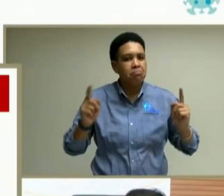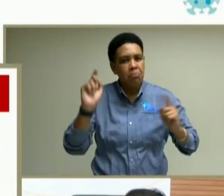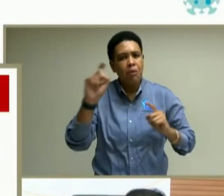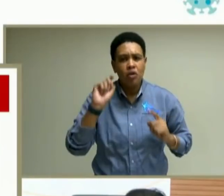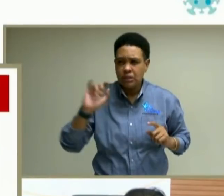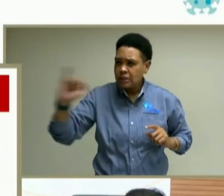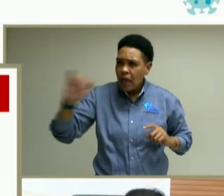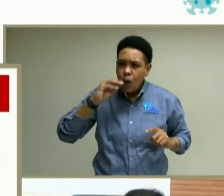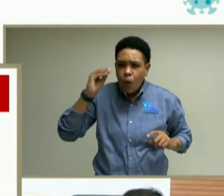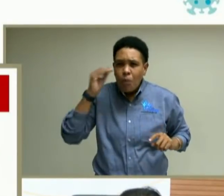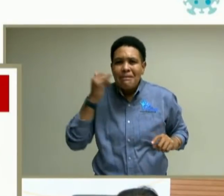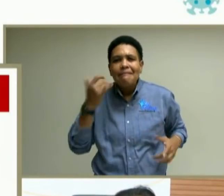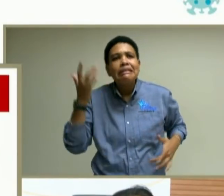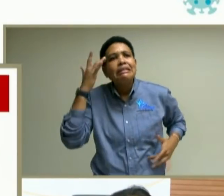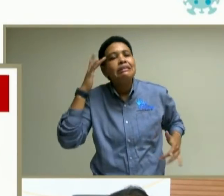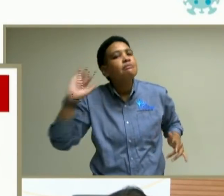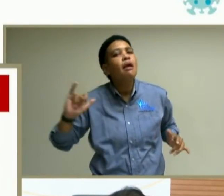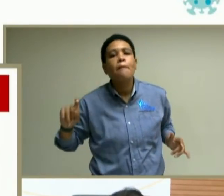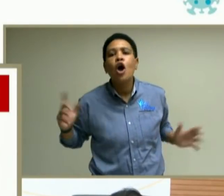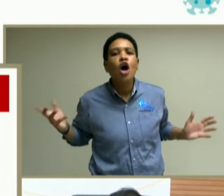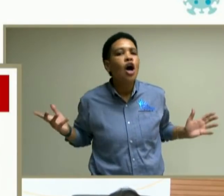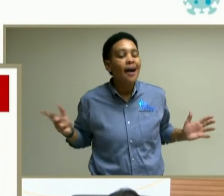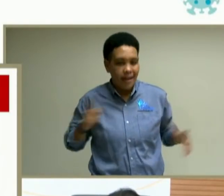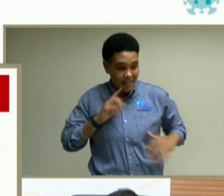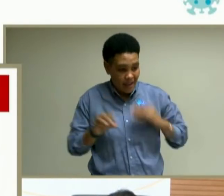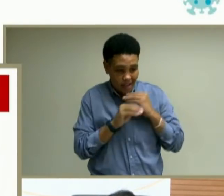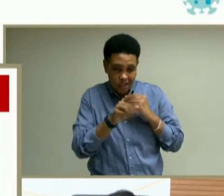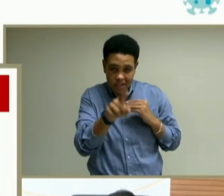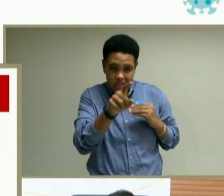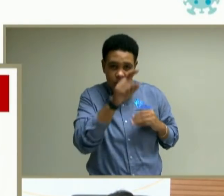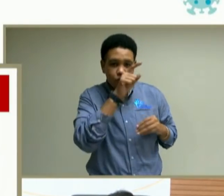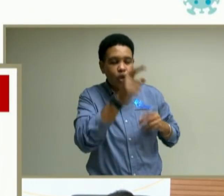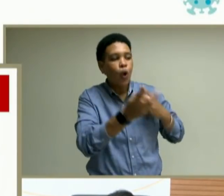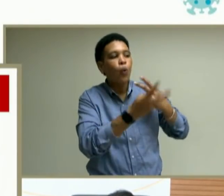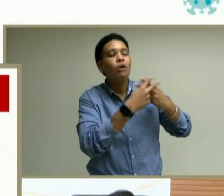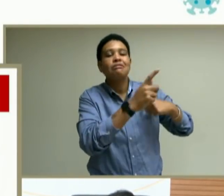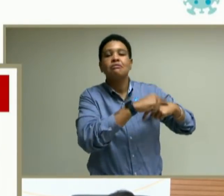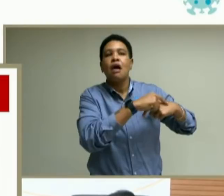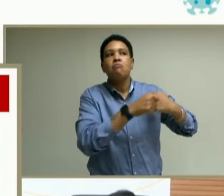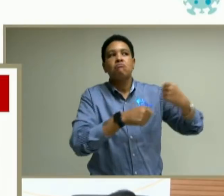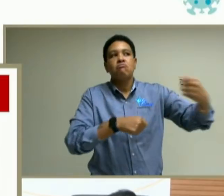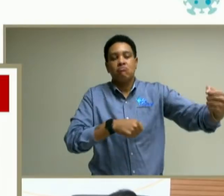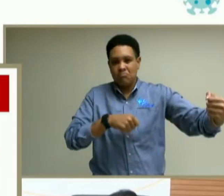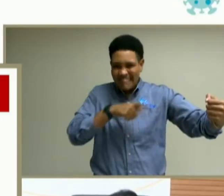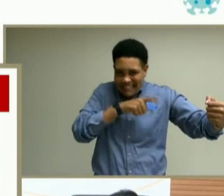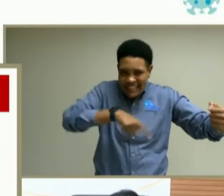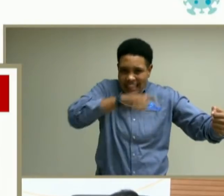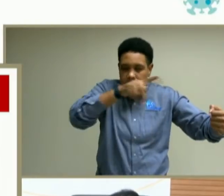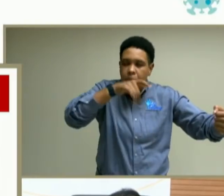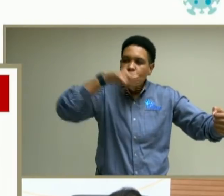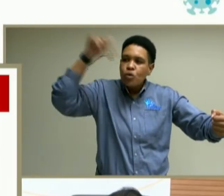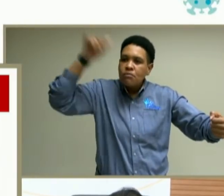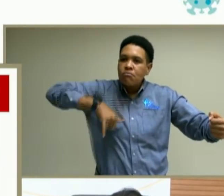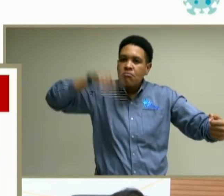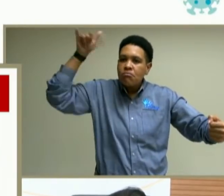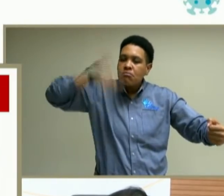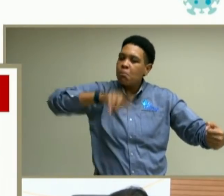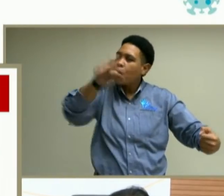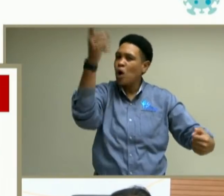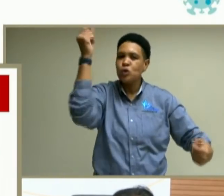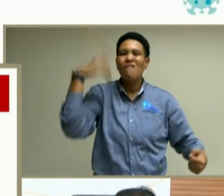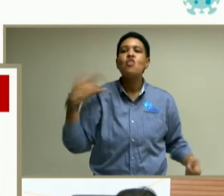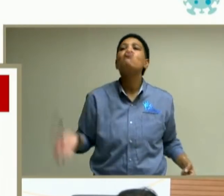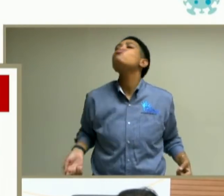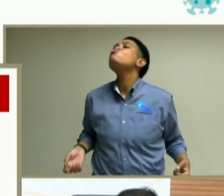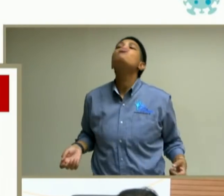staying home if you are ill, and of course the quarantine period for those persons that are coming in. It is very